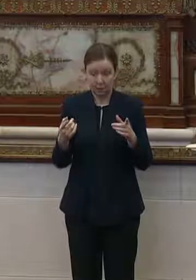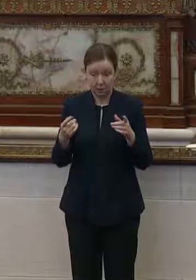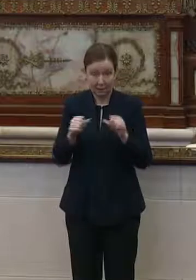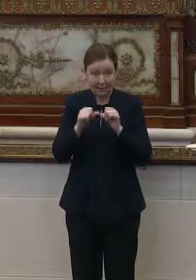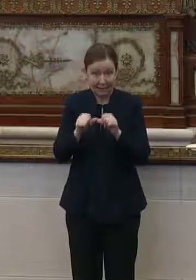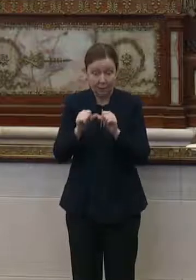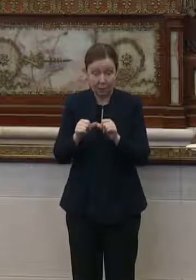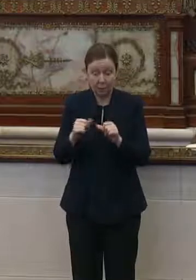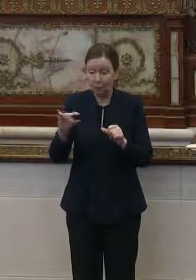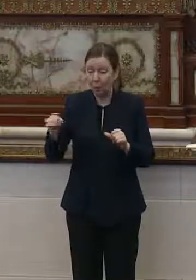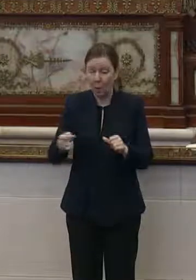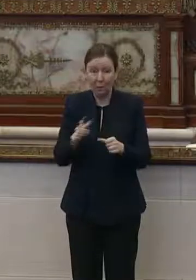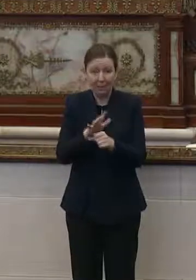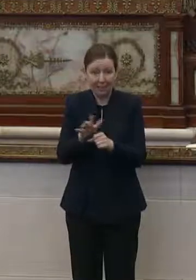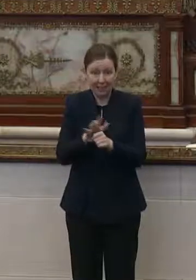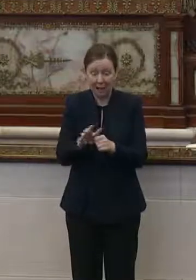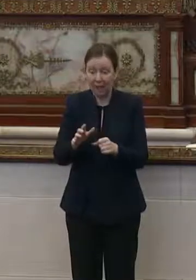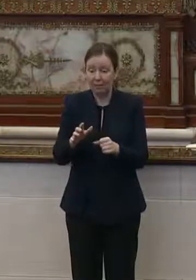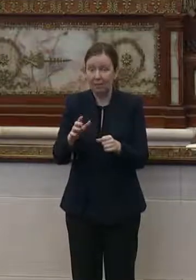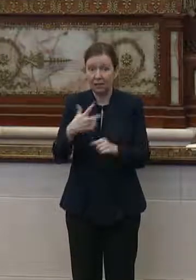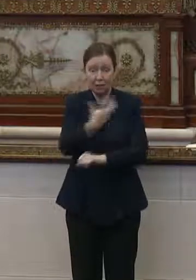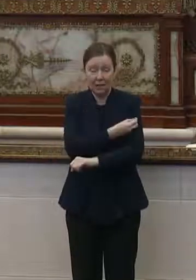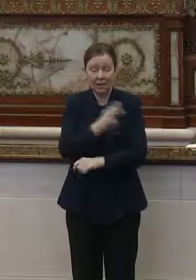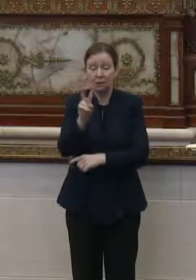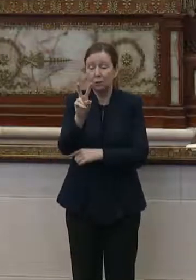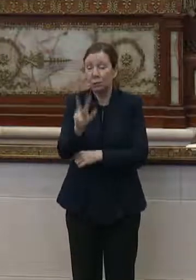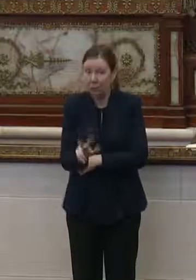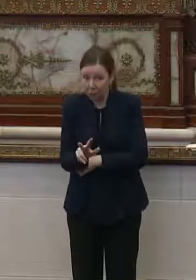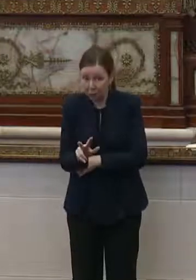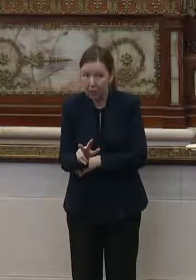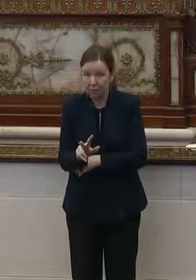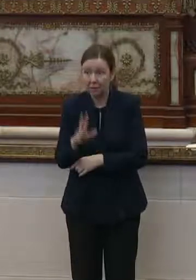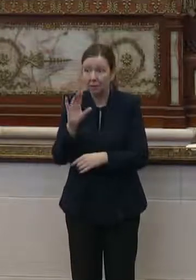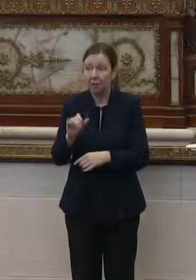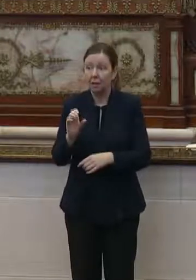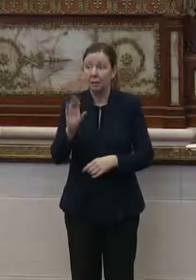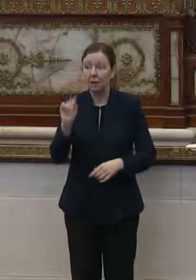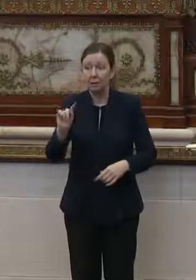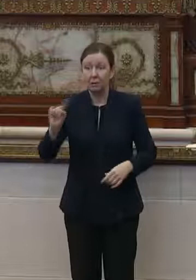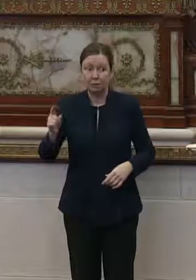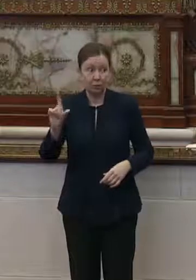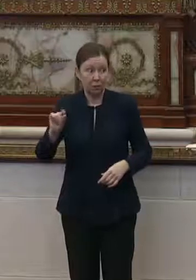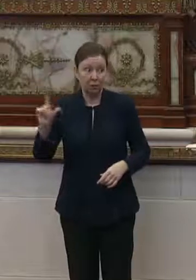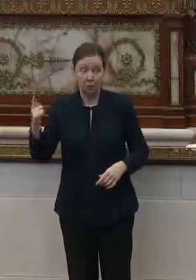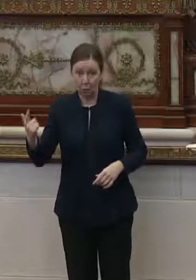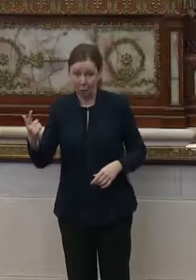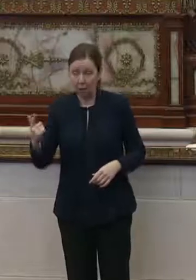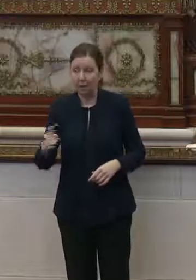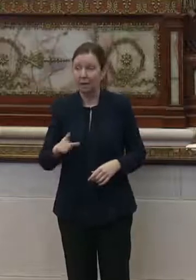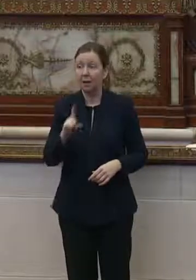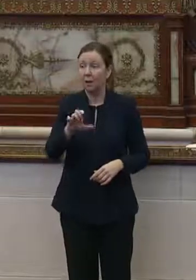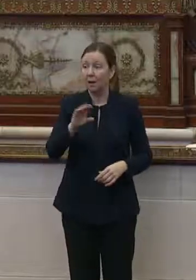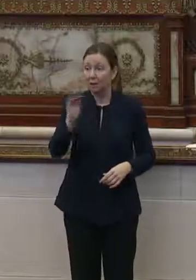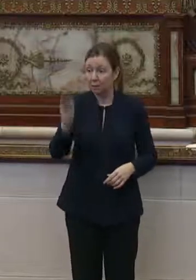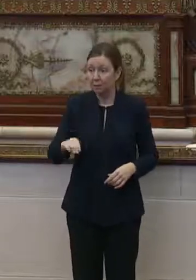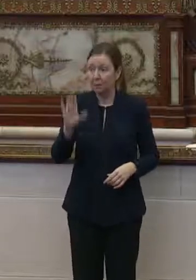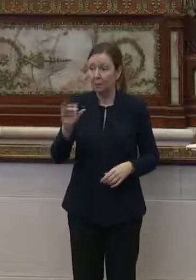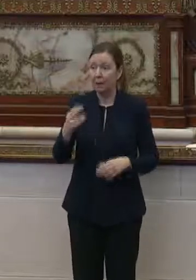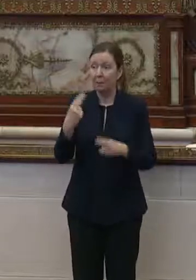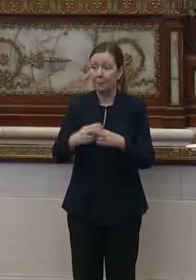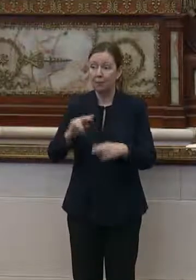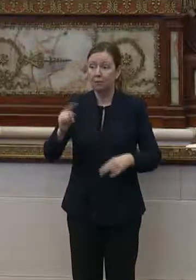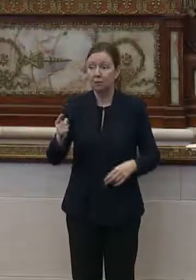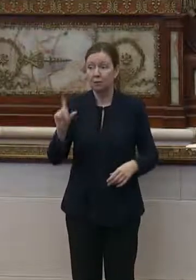have only enough vaccine to vaccinate 2/3 of the adult population by October 1st, 2021, and 100% of the adult population by March